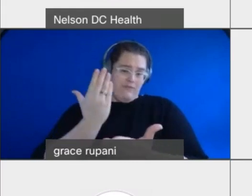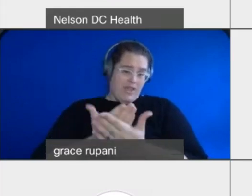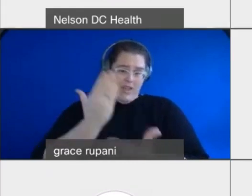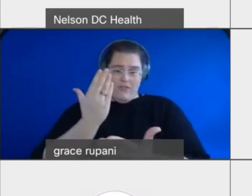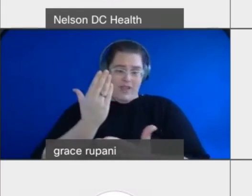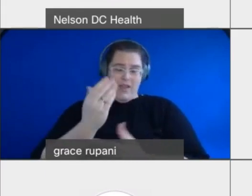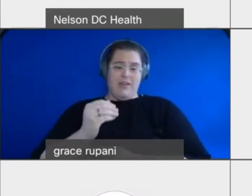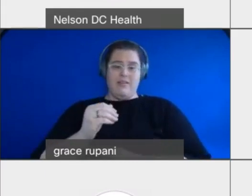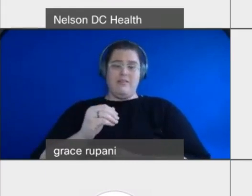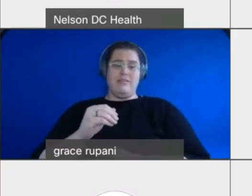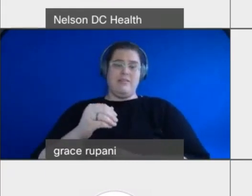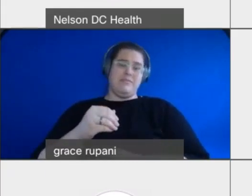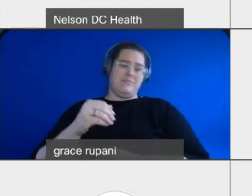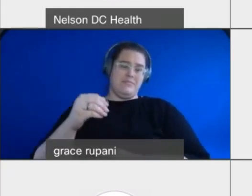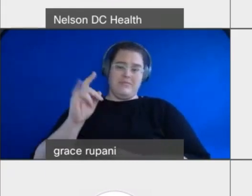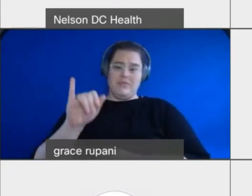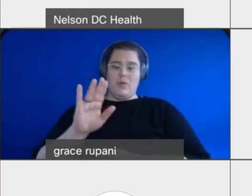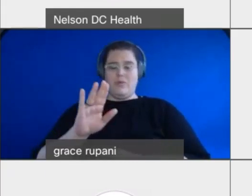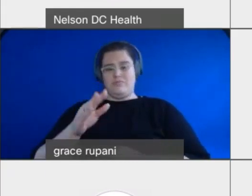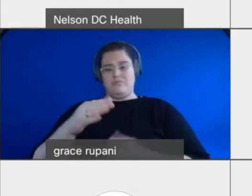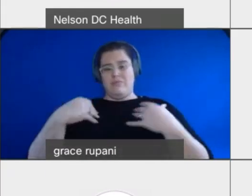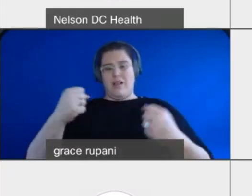have to defer to DC Health.